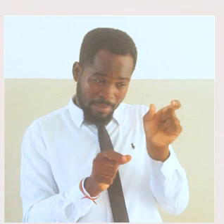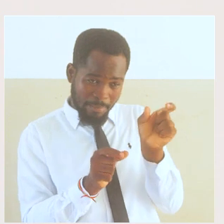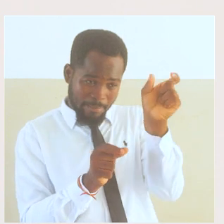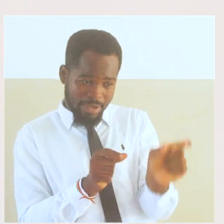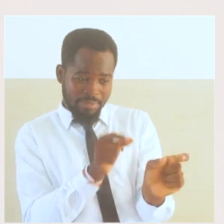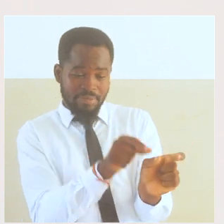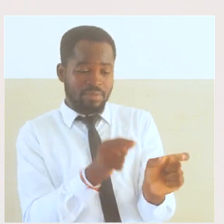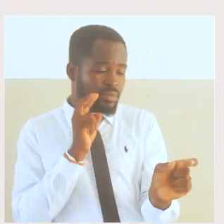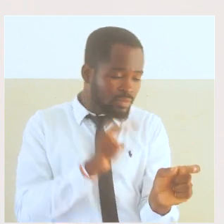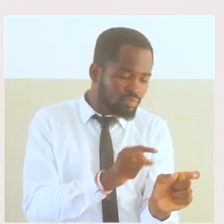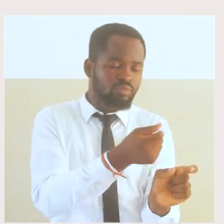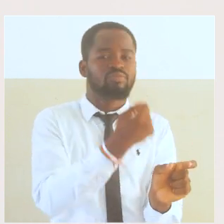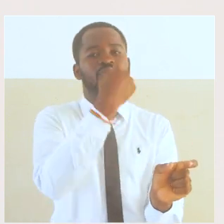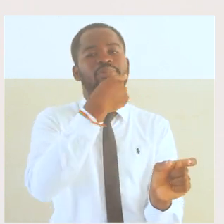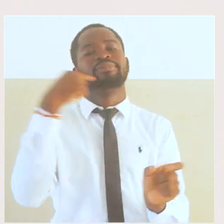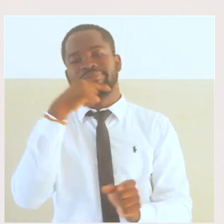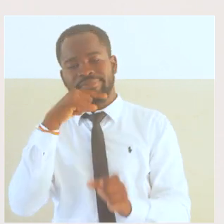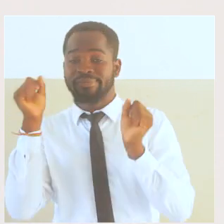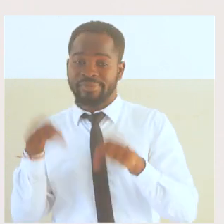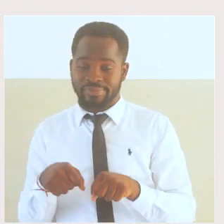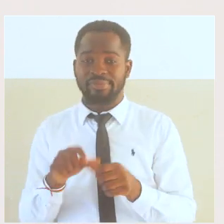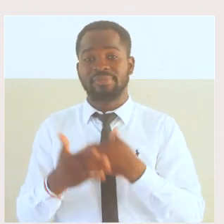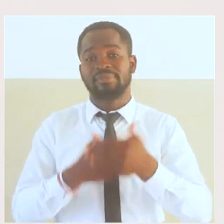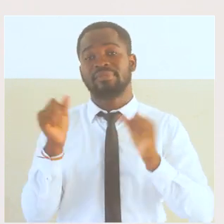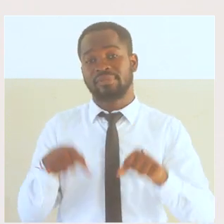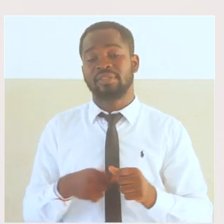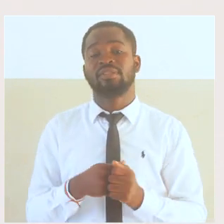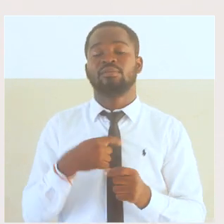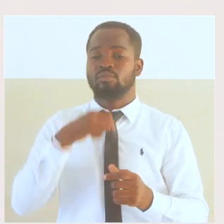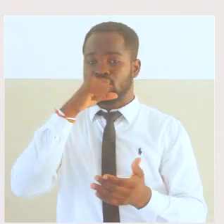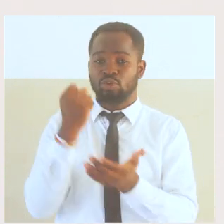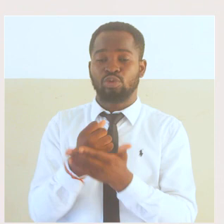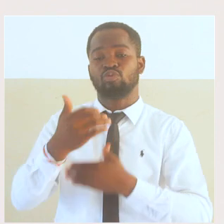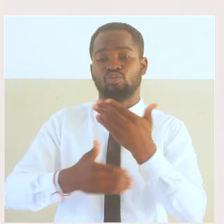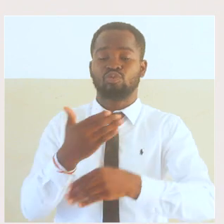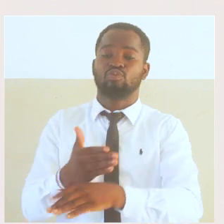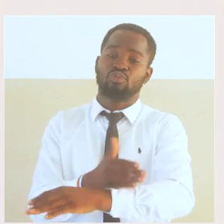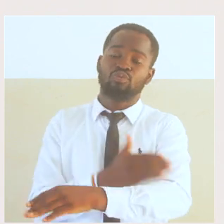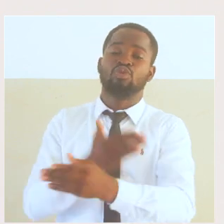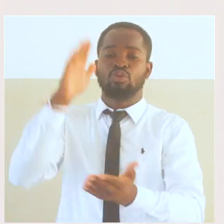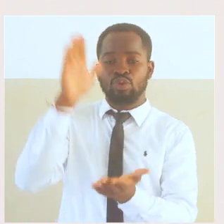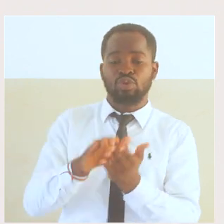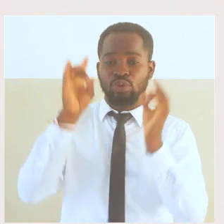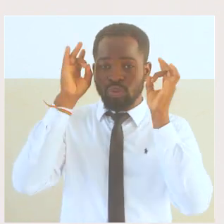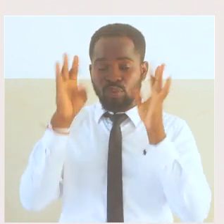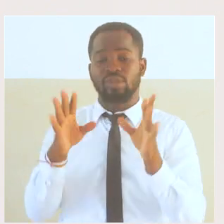And we are sure you will reduce the risk of having spina bifida child or